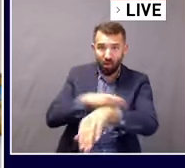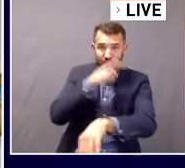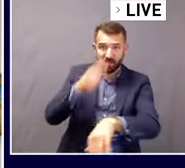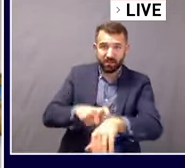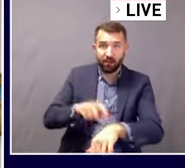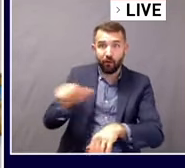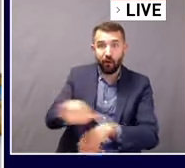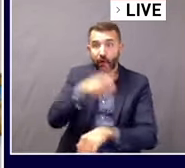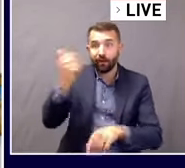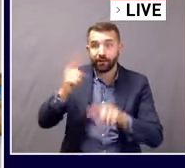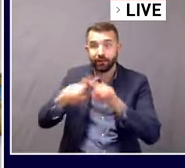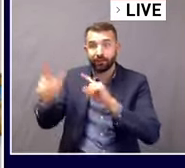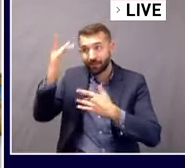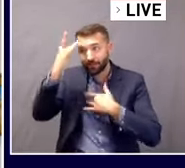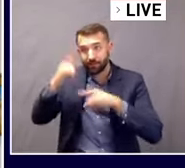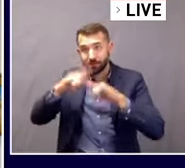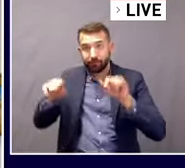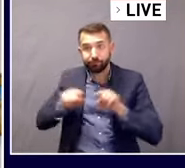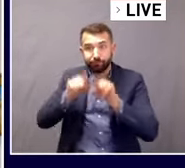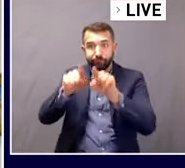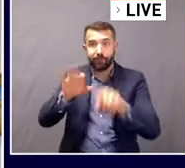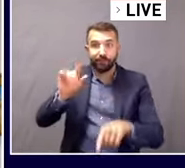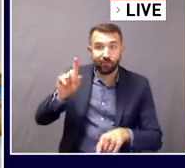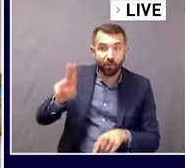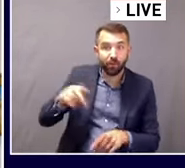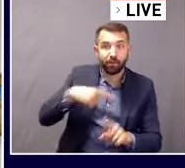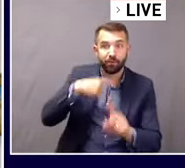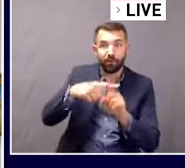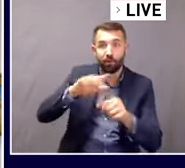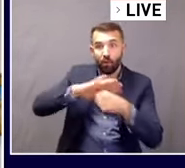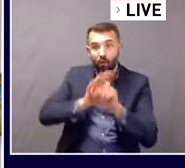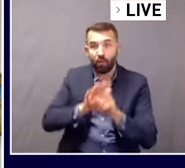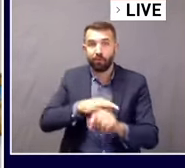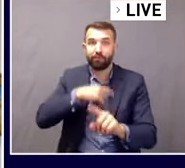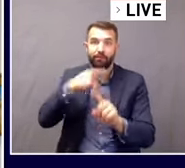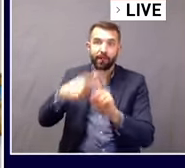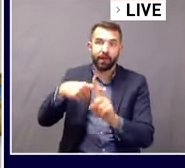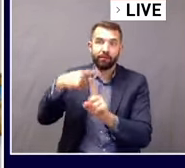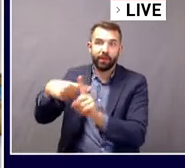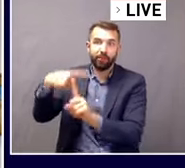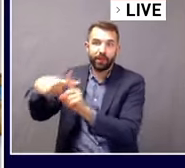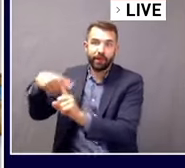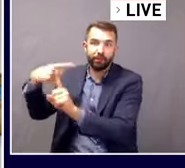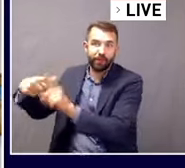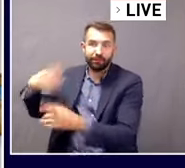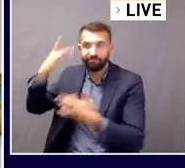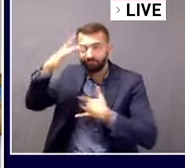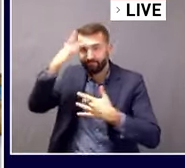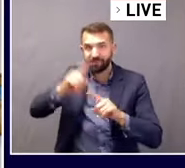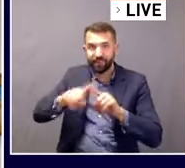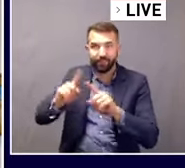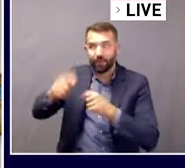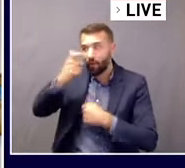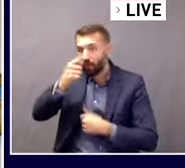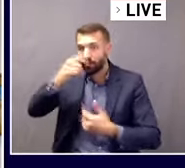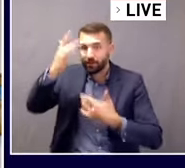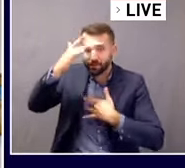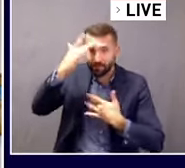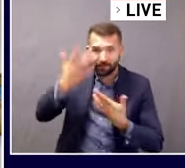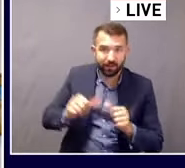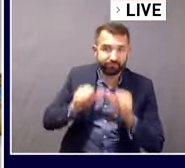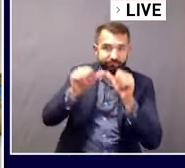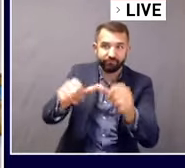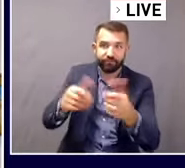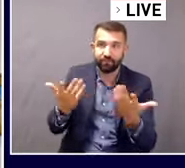of influenza. They could have other signs and symptoms of, say, seasonal allergies. There's a lot that can be going